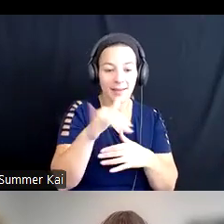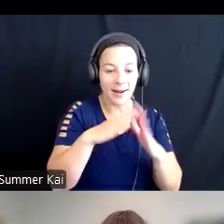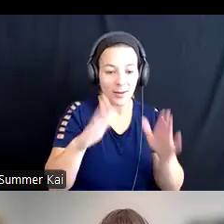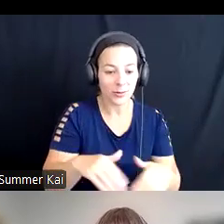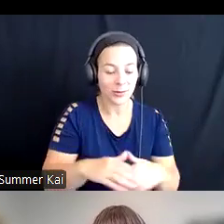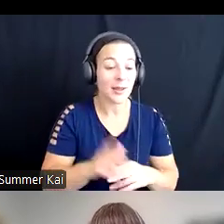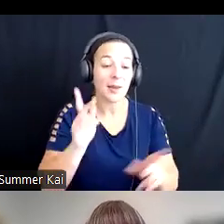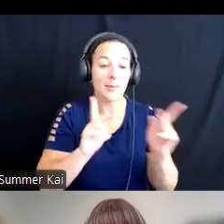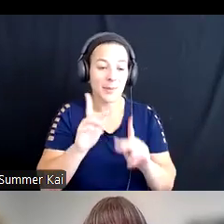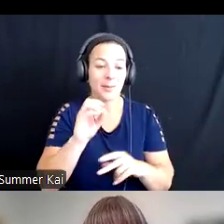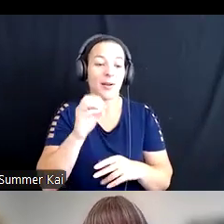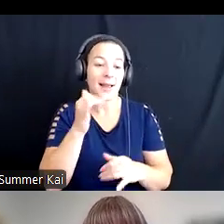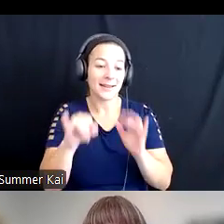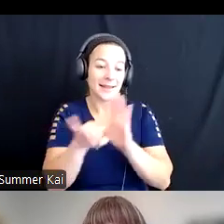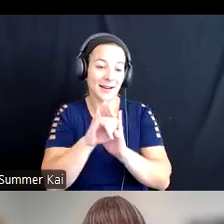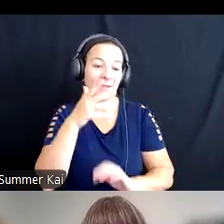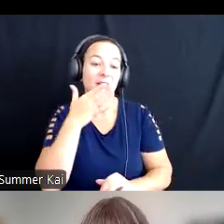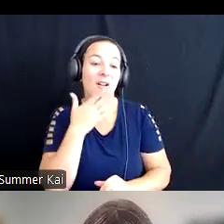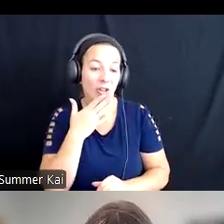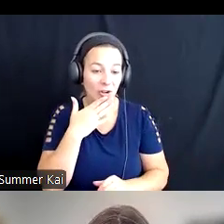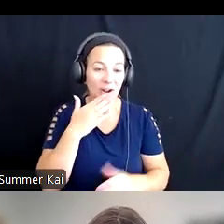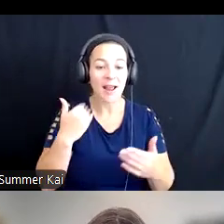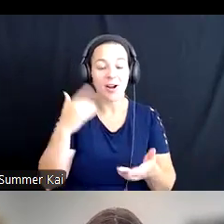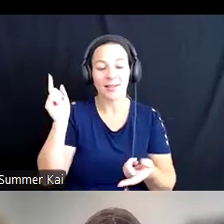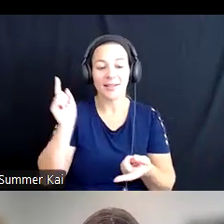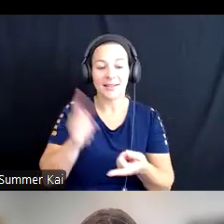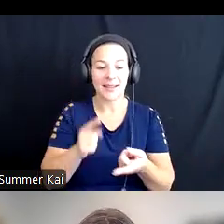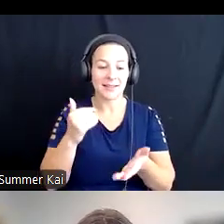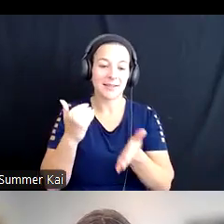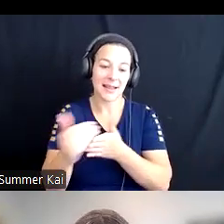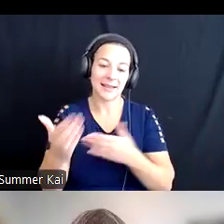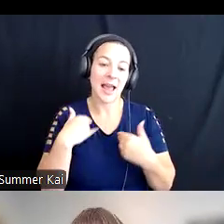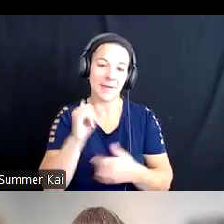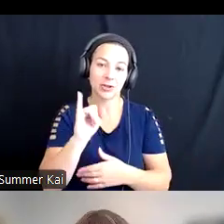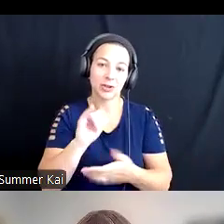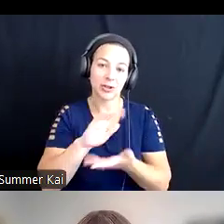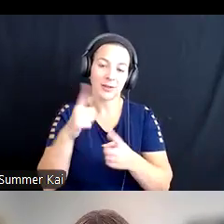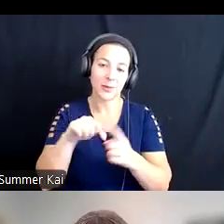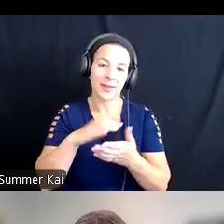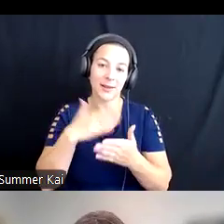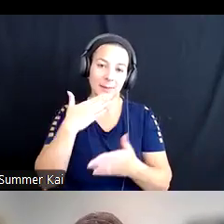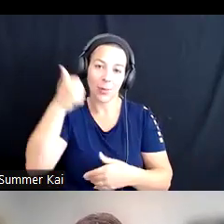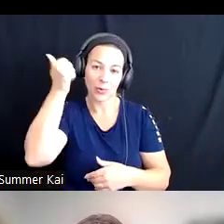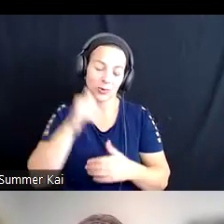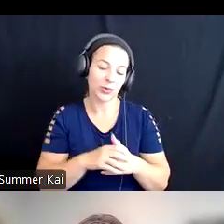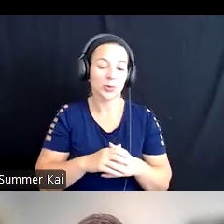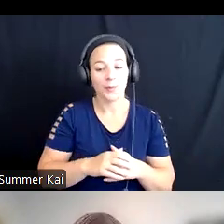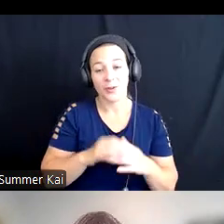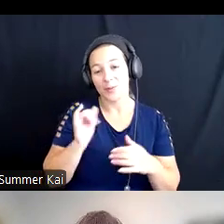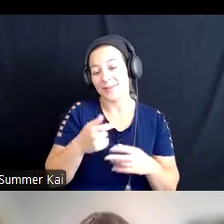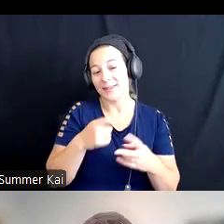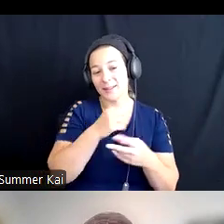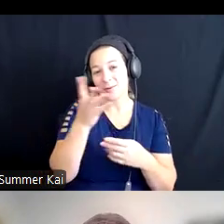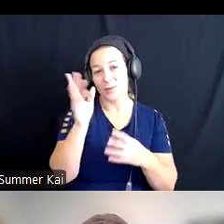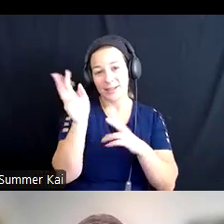color are less likely to have insurance at older ages. So this is just one issue. We're looking at a few more.